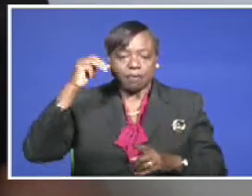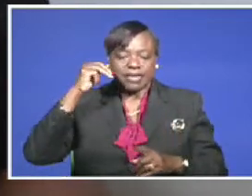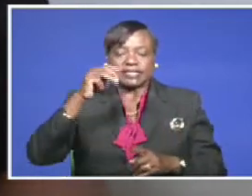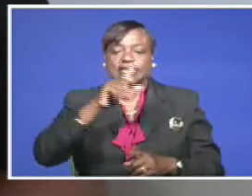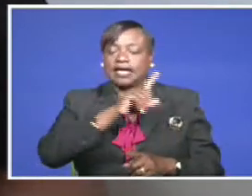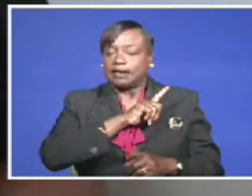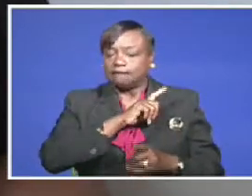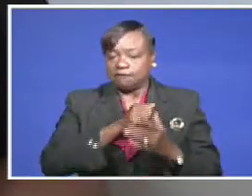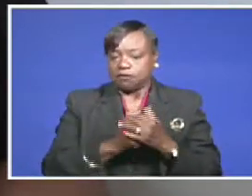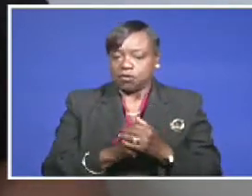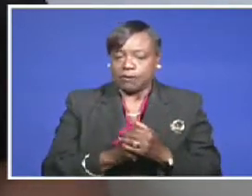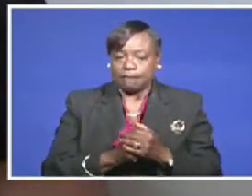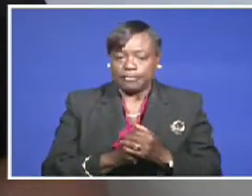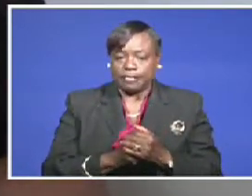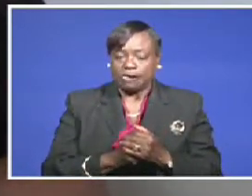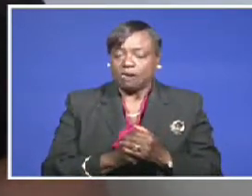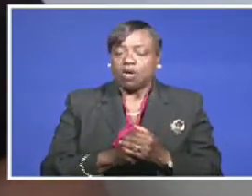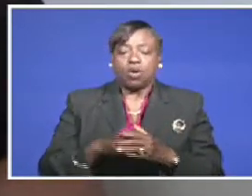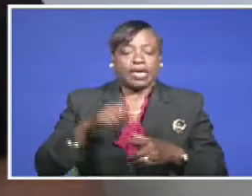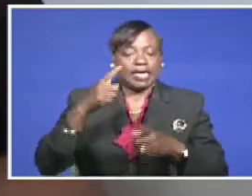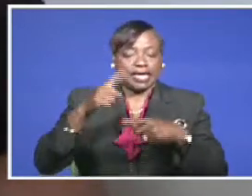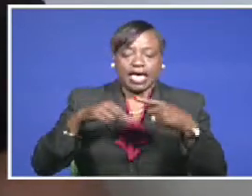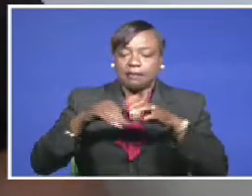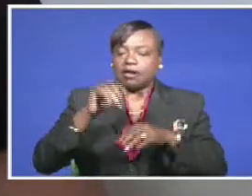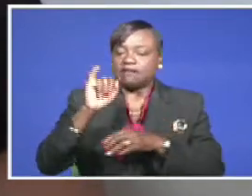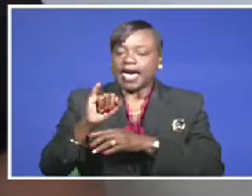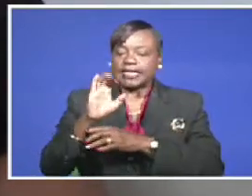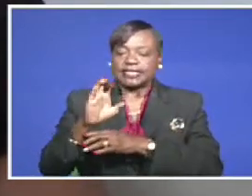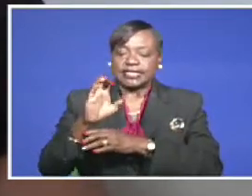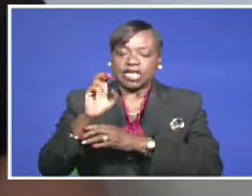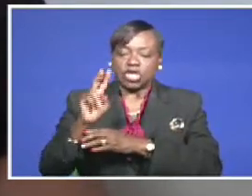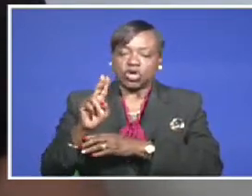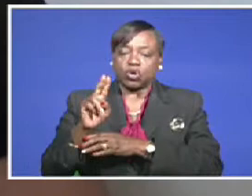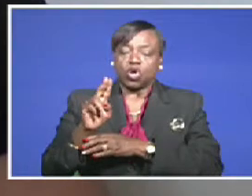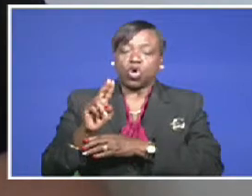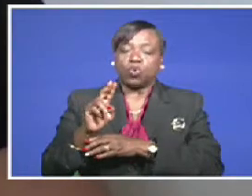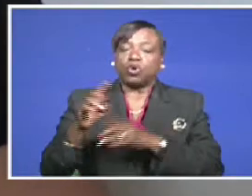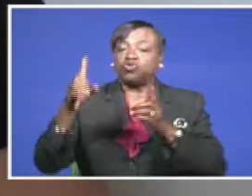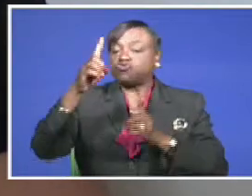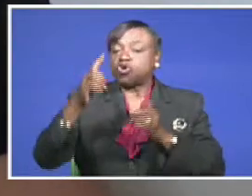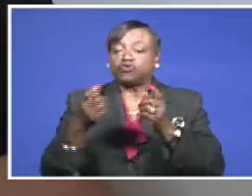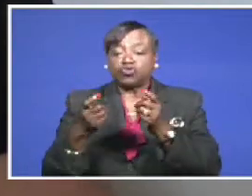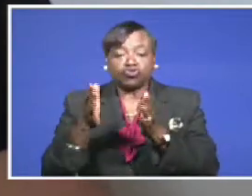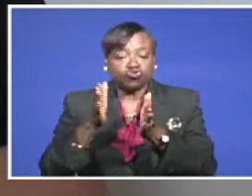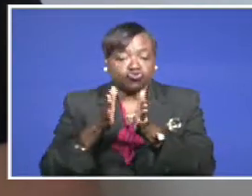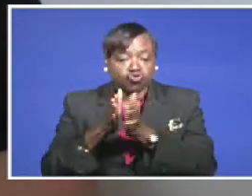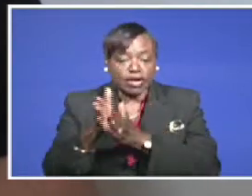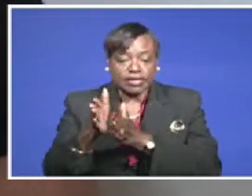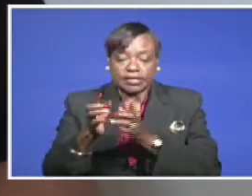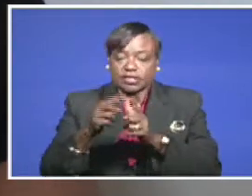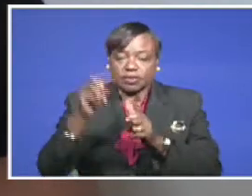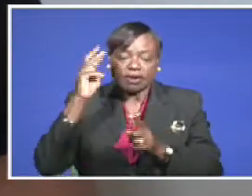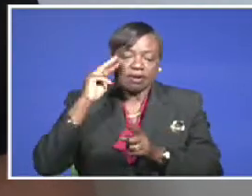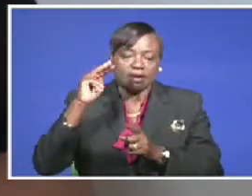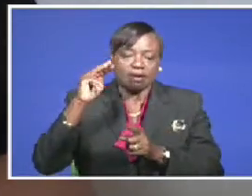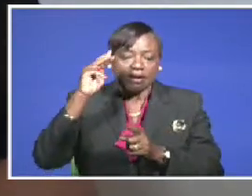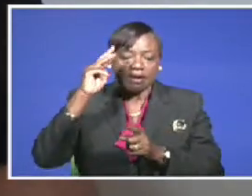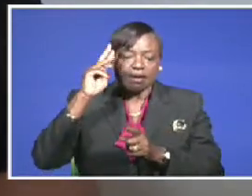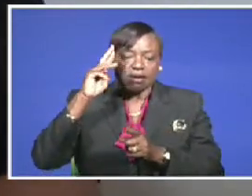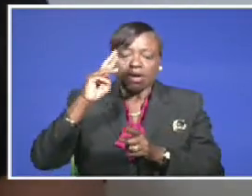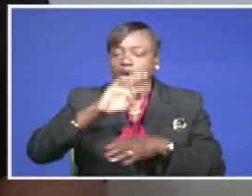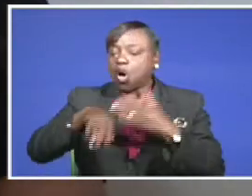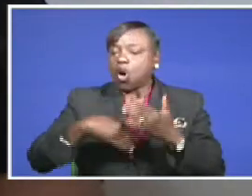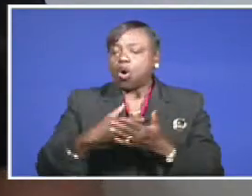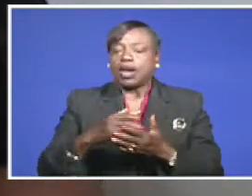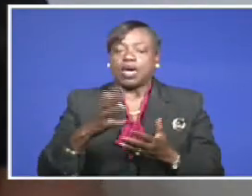NICU, we just drove straight to her. I didn't know. That's the only thing that was on my mind, just getting him better and speaking to Miss